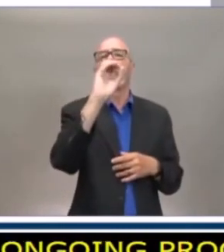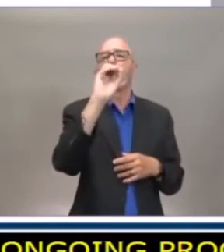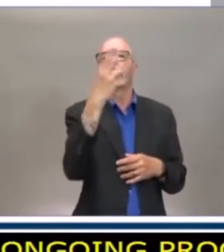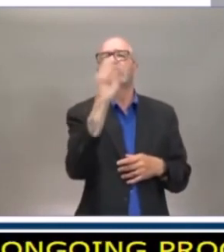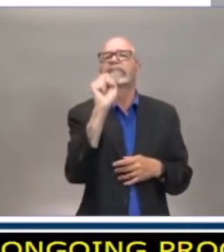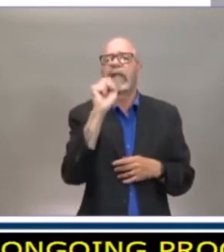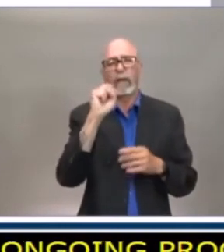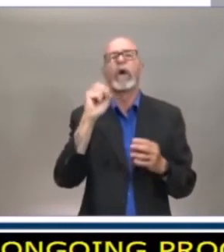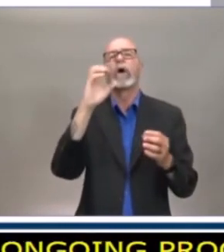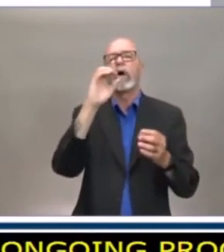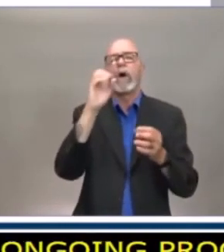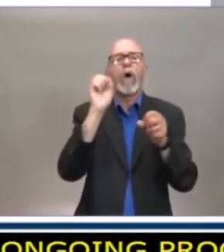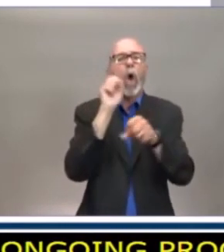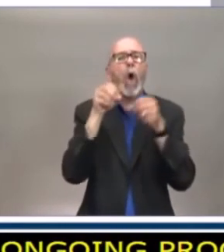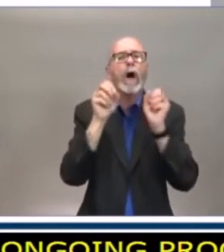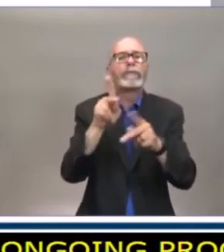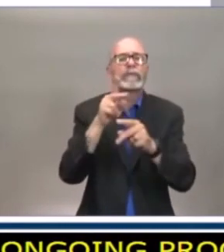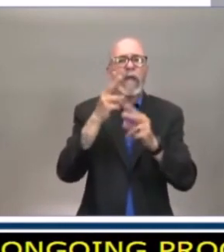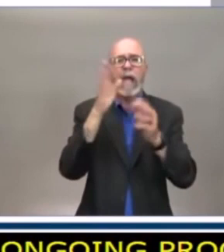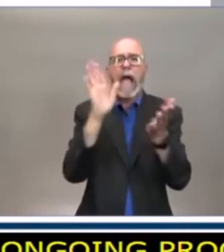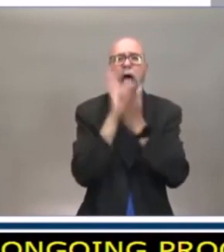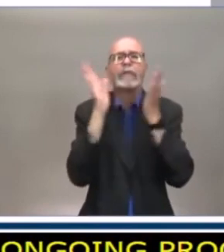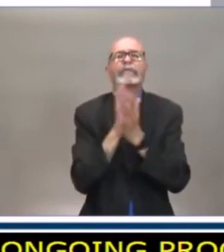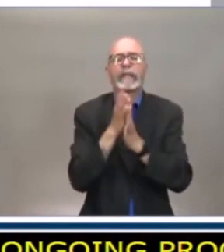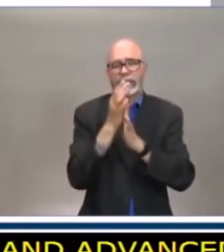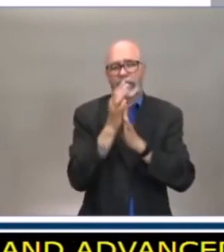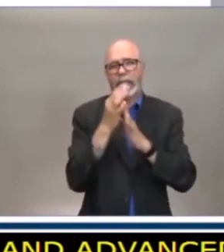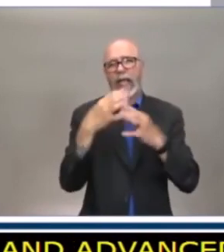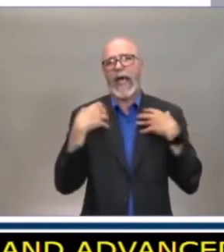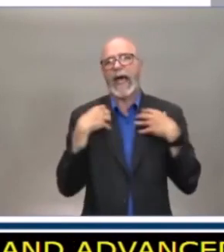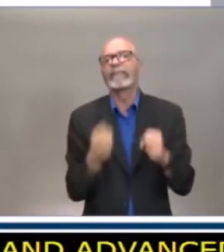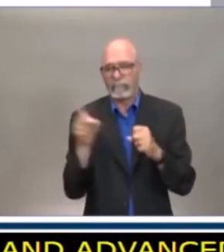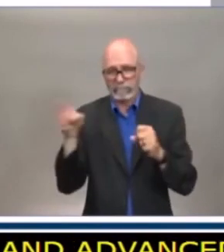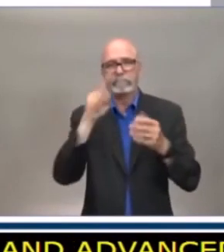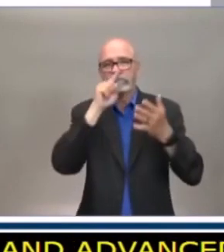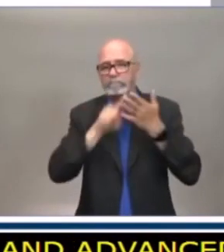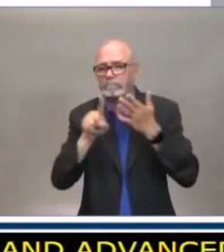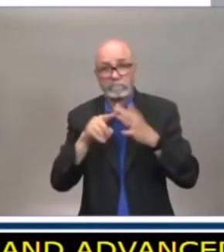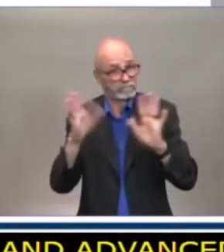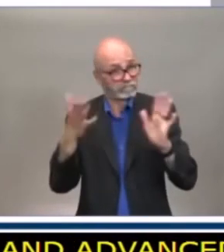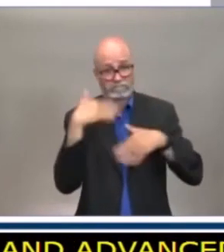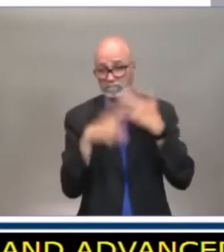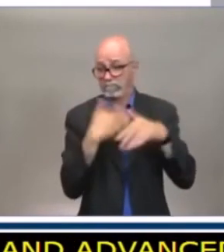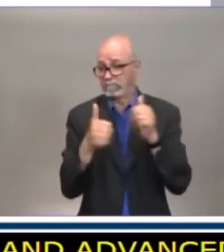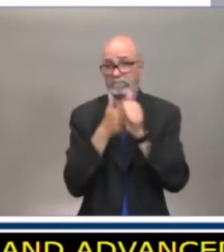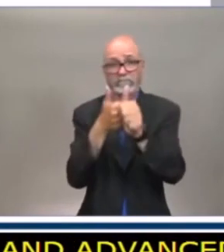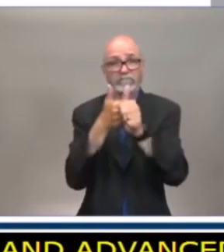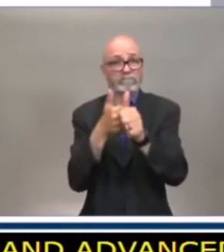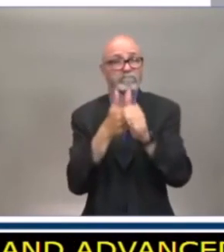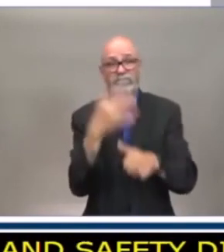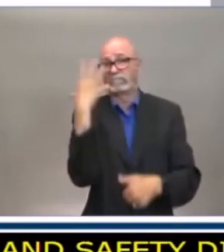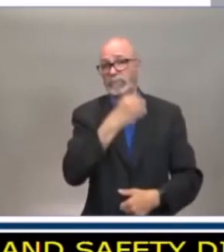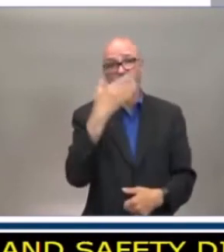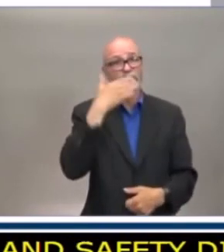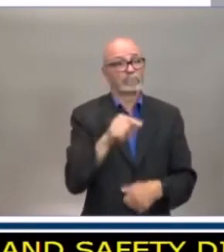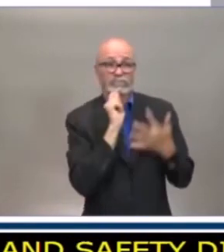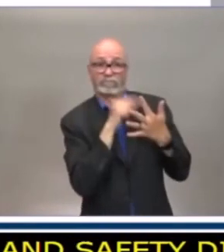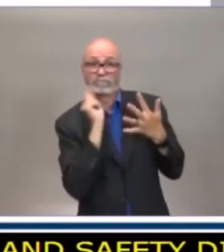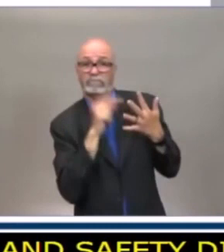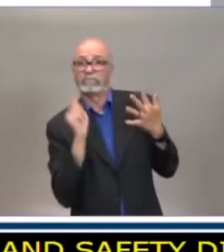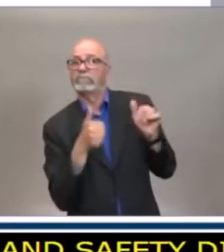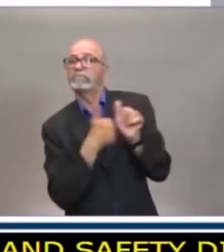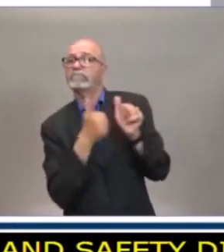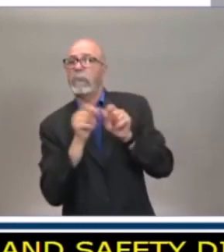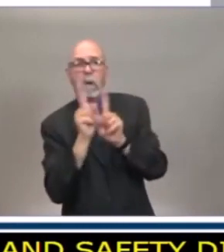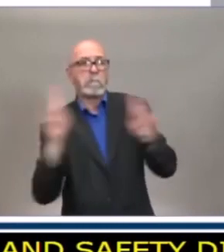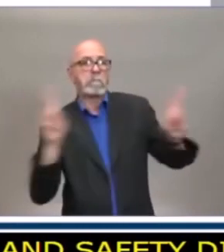OH&S standards, for labor standards. They would come under the same kind of requirements that any business